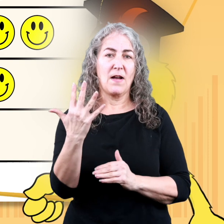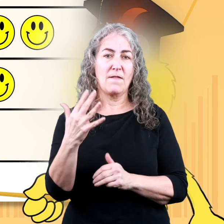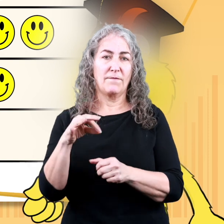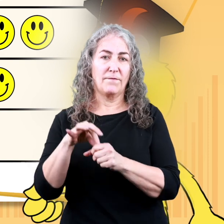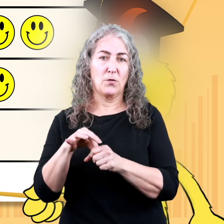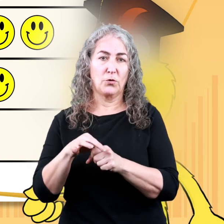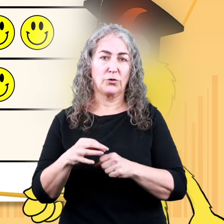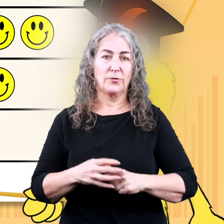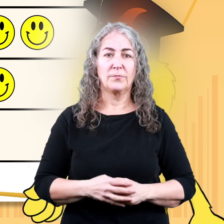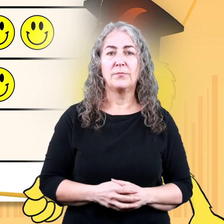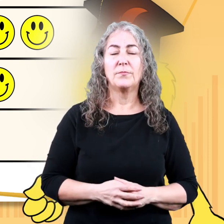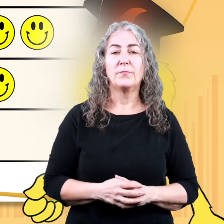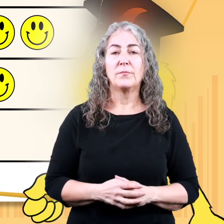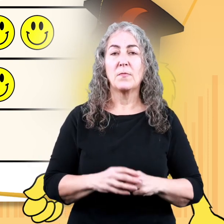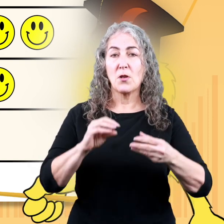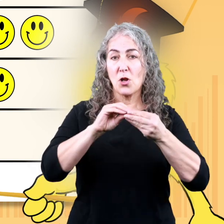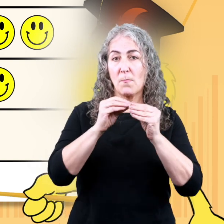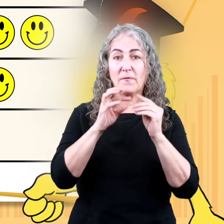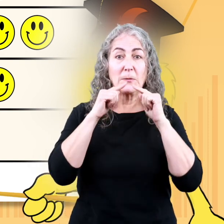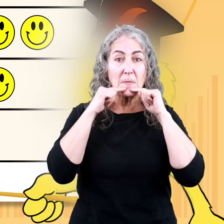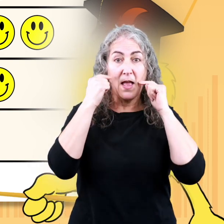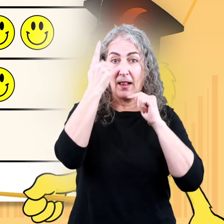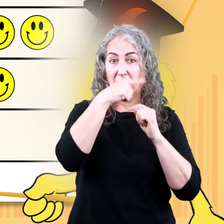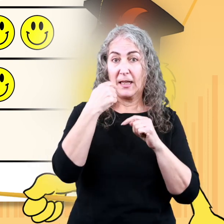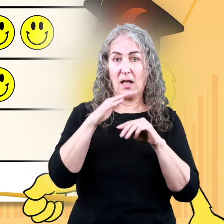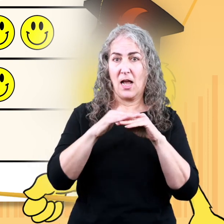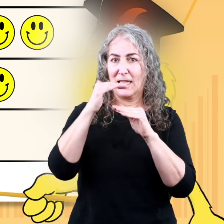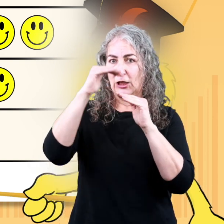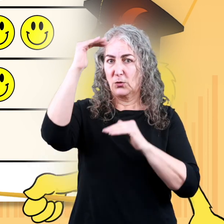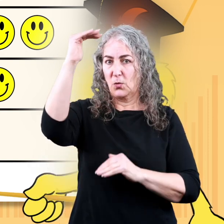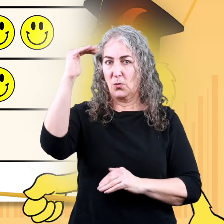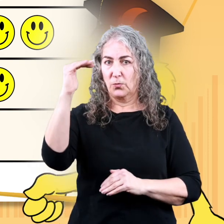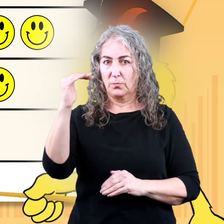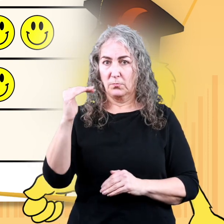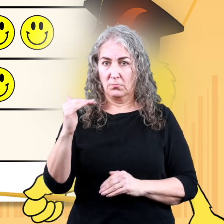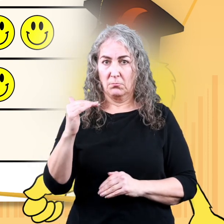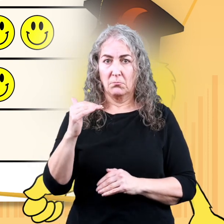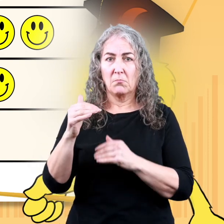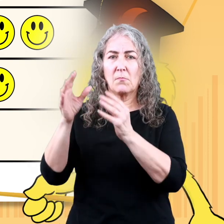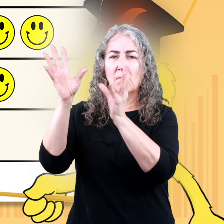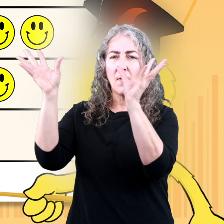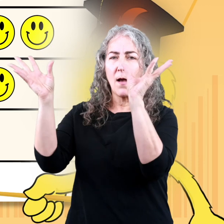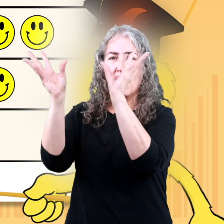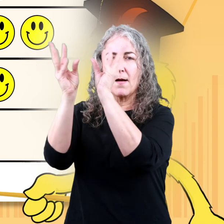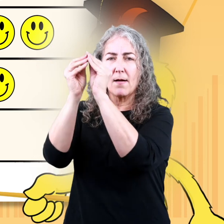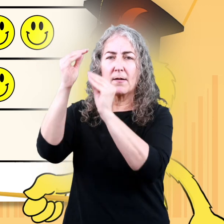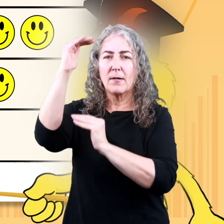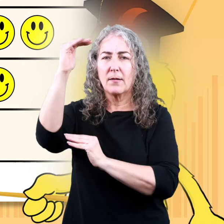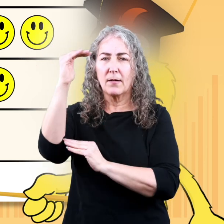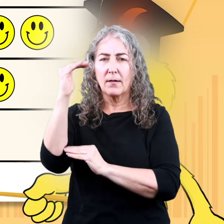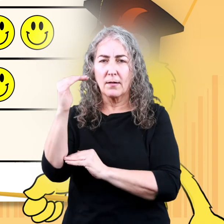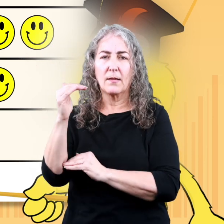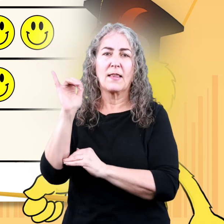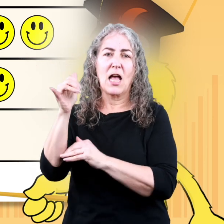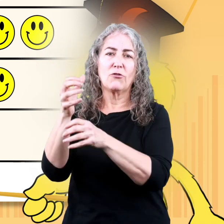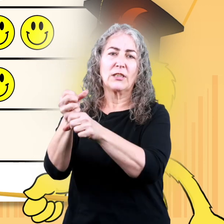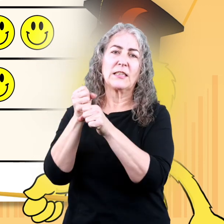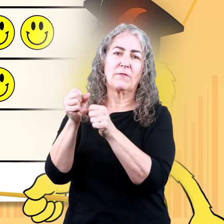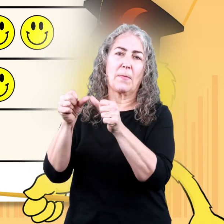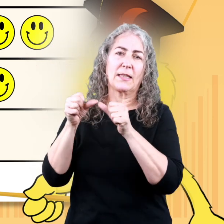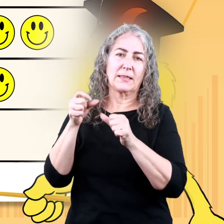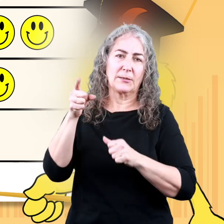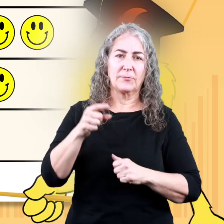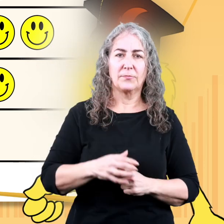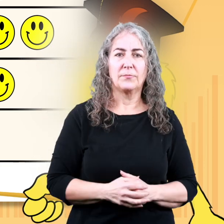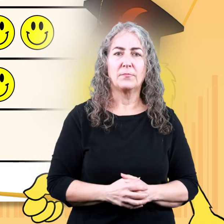five votes. The number of smiley faces in each row add up to the number of votes each place